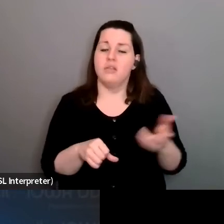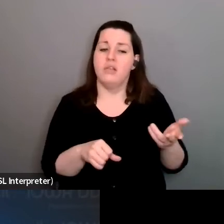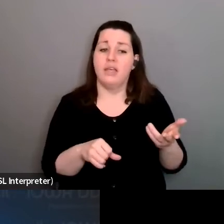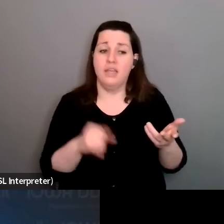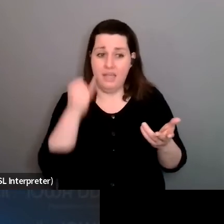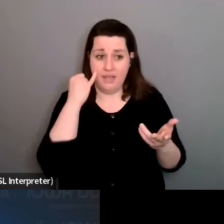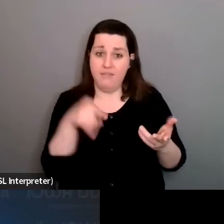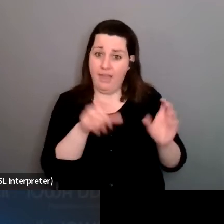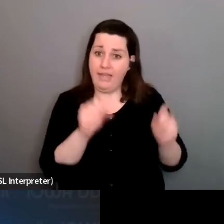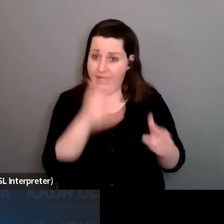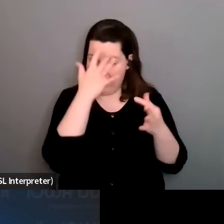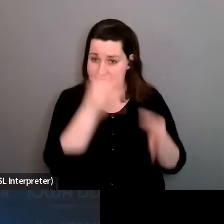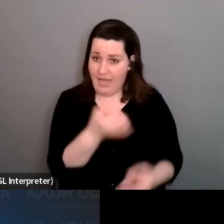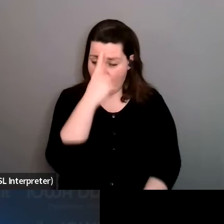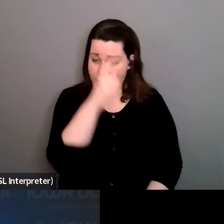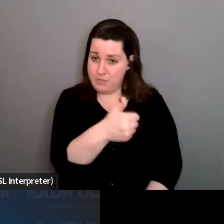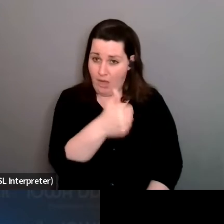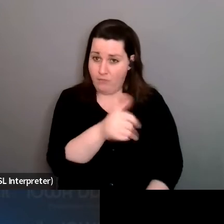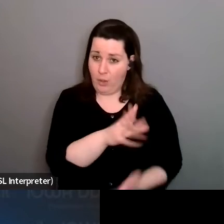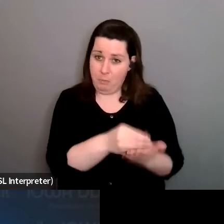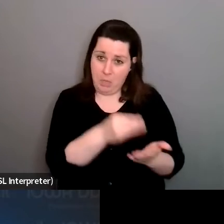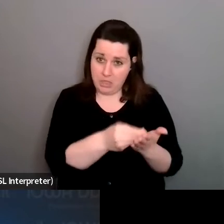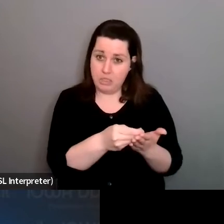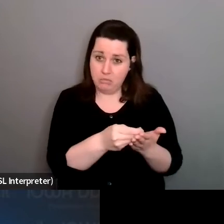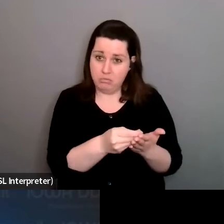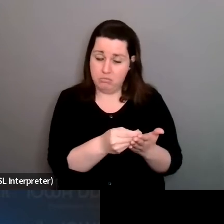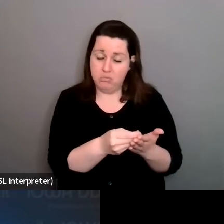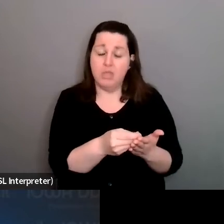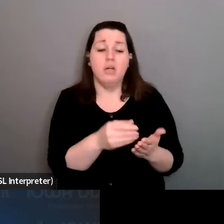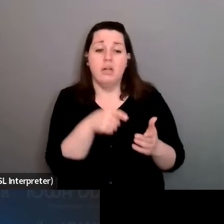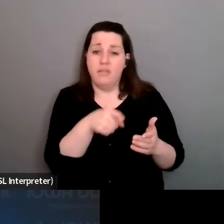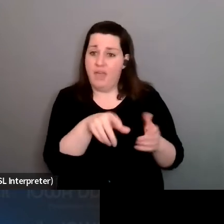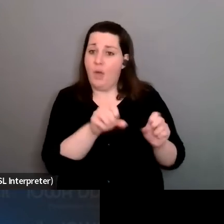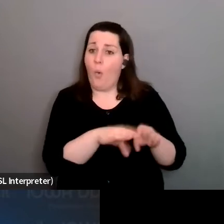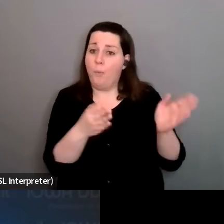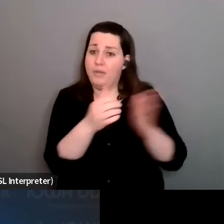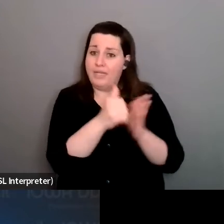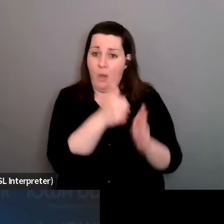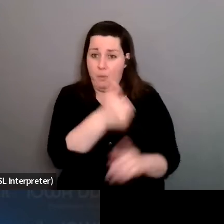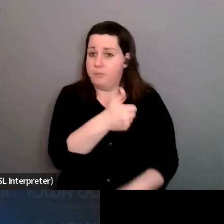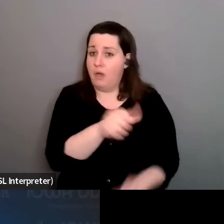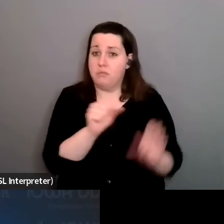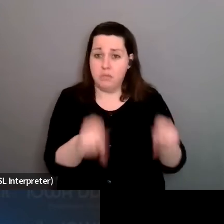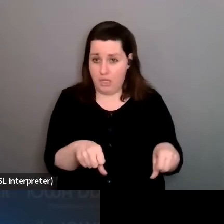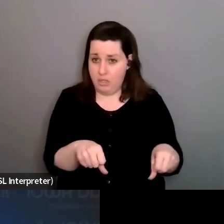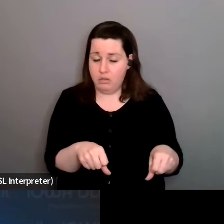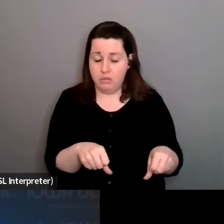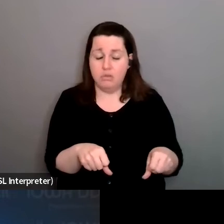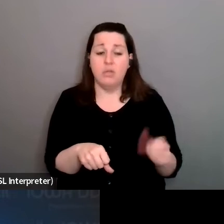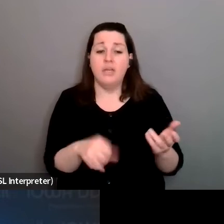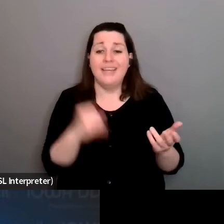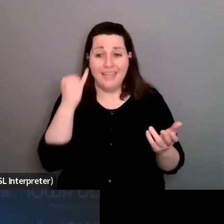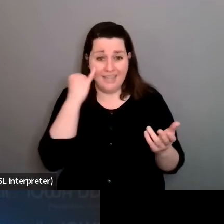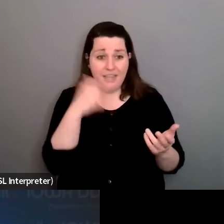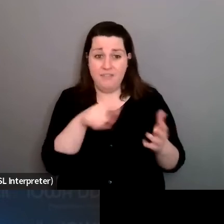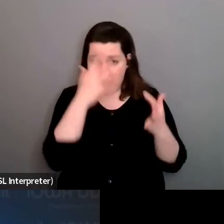ability to make their own financial decisions legally, then they can open the account on their own. And if they choose, they